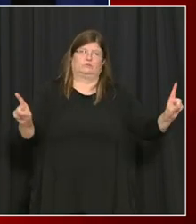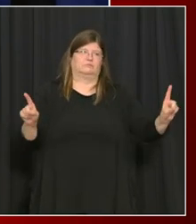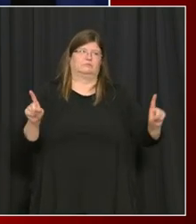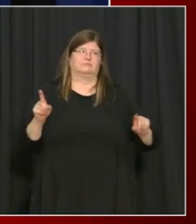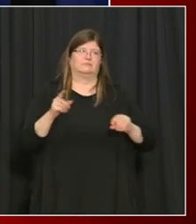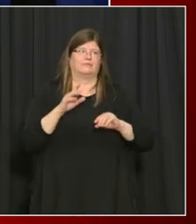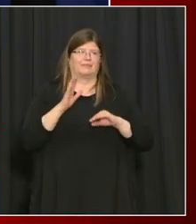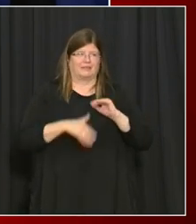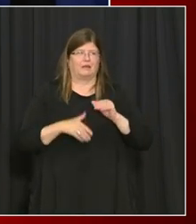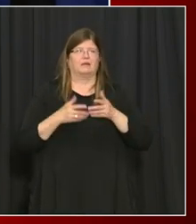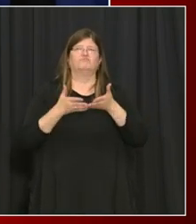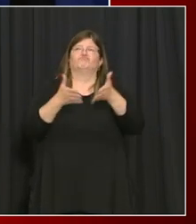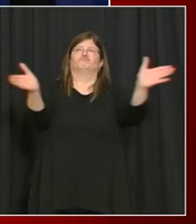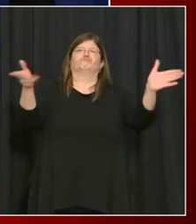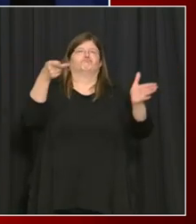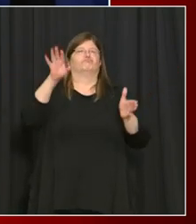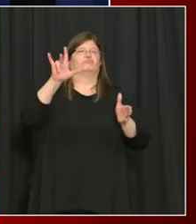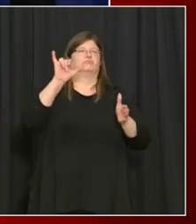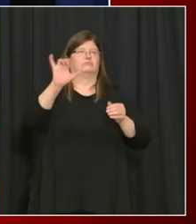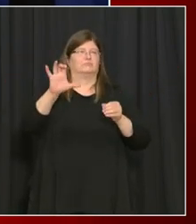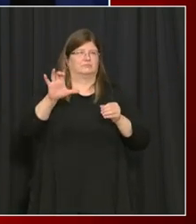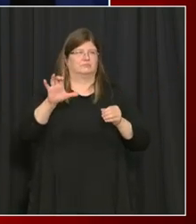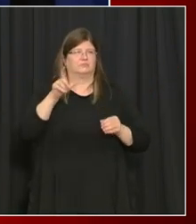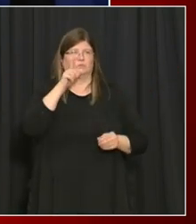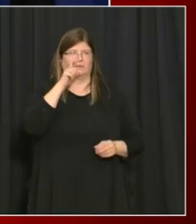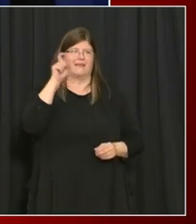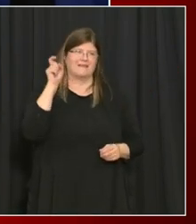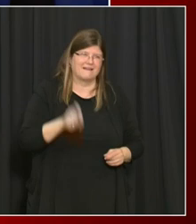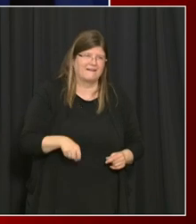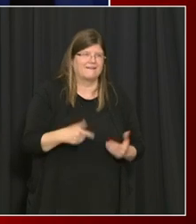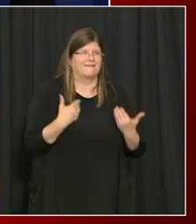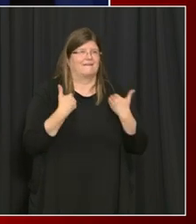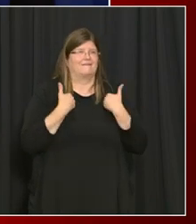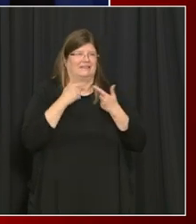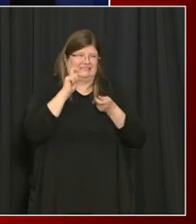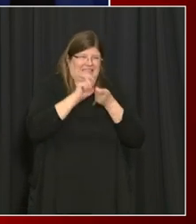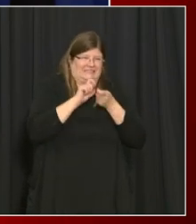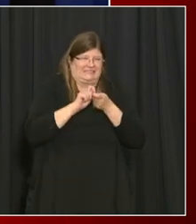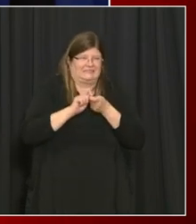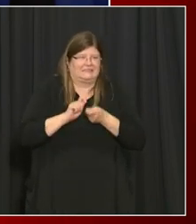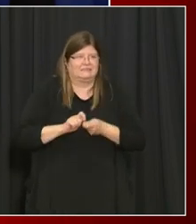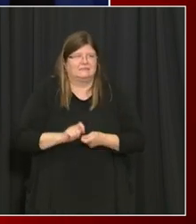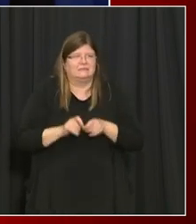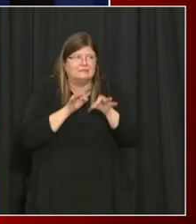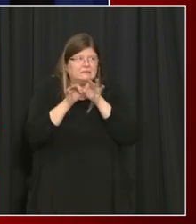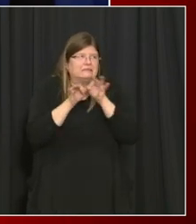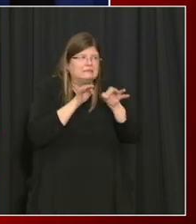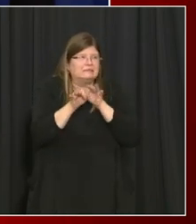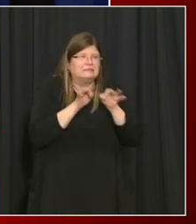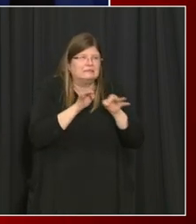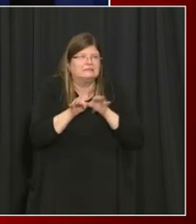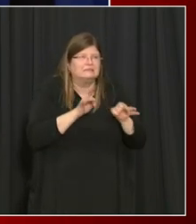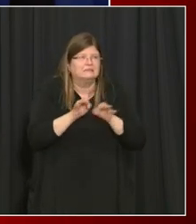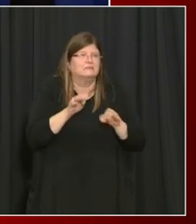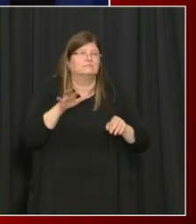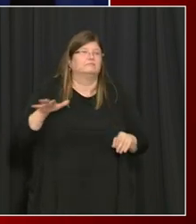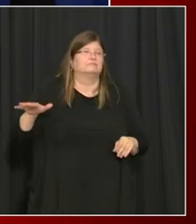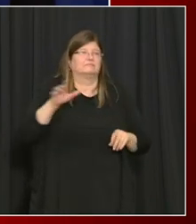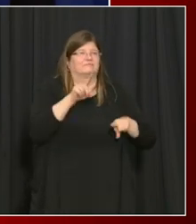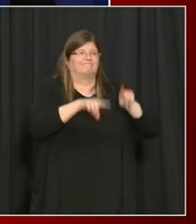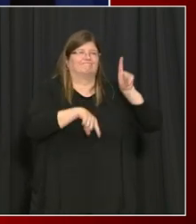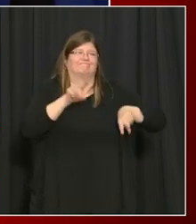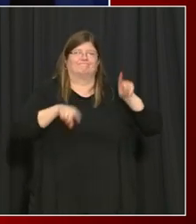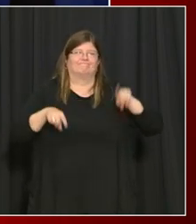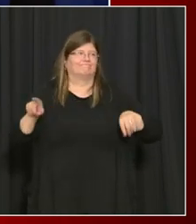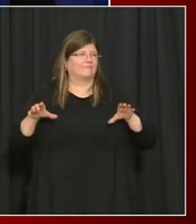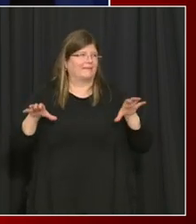of the general public who have to have a detailed diary of all of their different types of